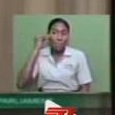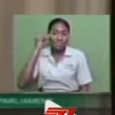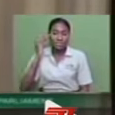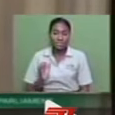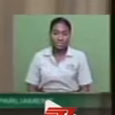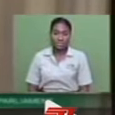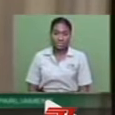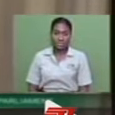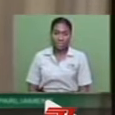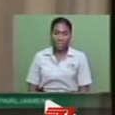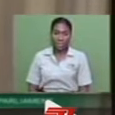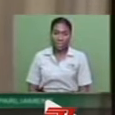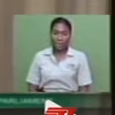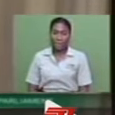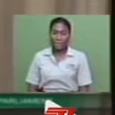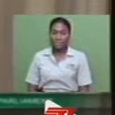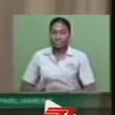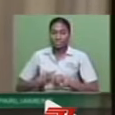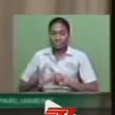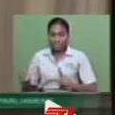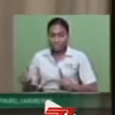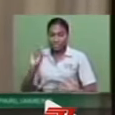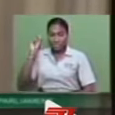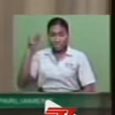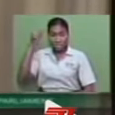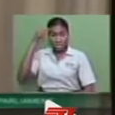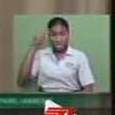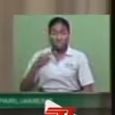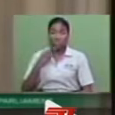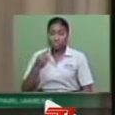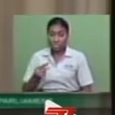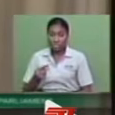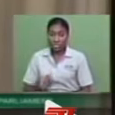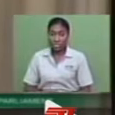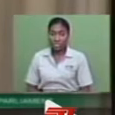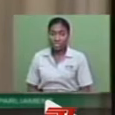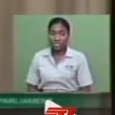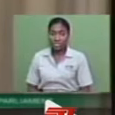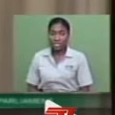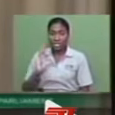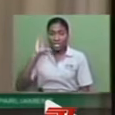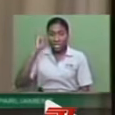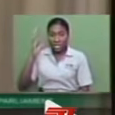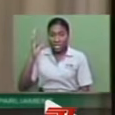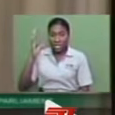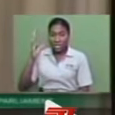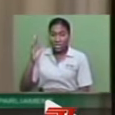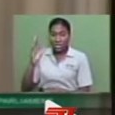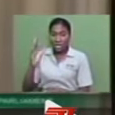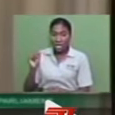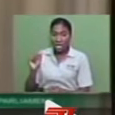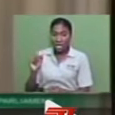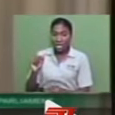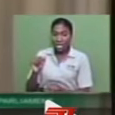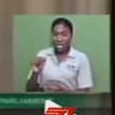Section 29 of the law, to allow for, in effect, mandatory